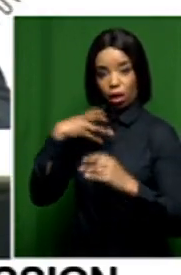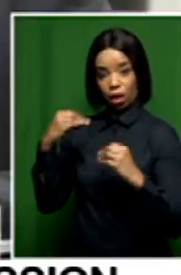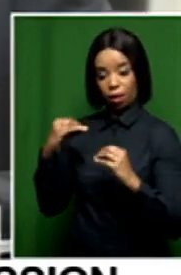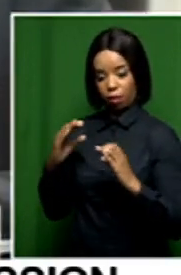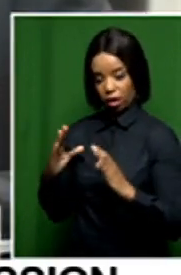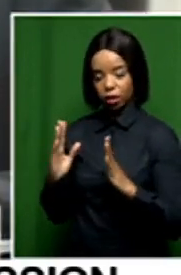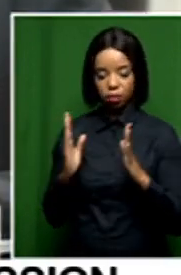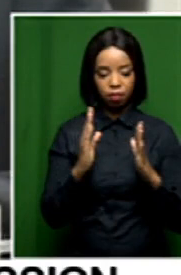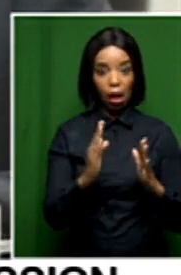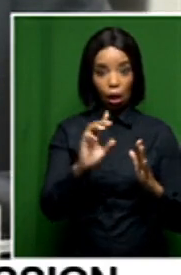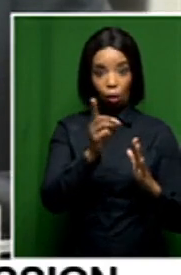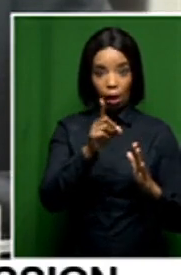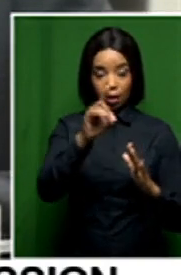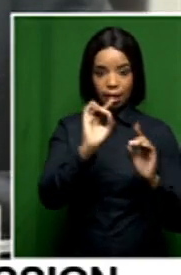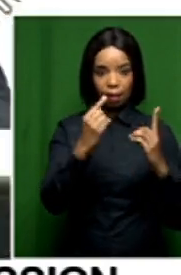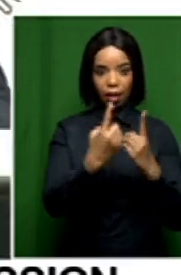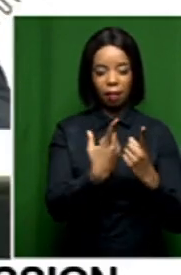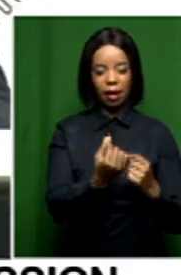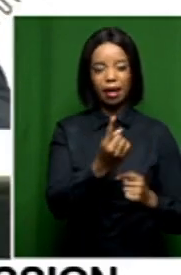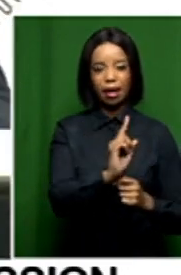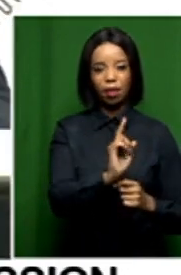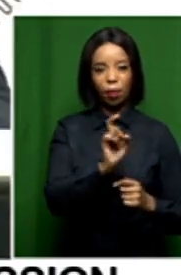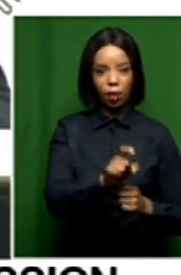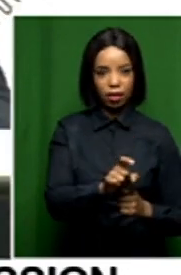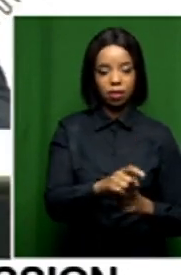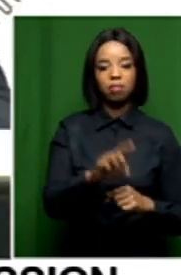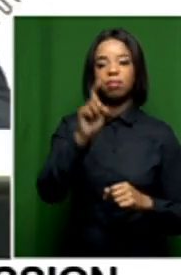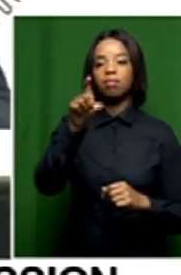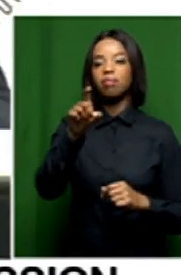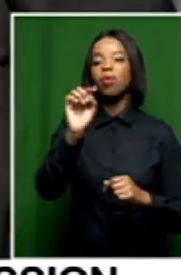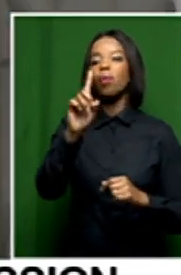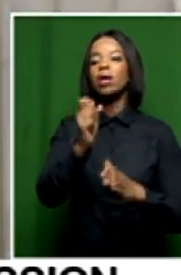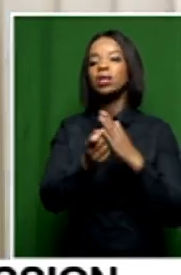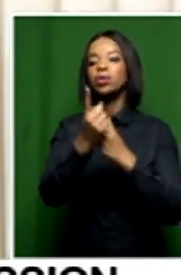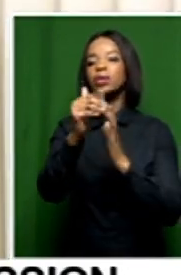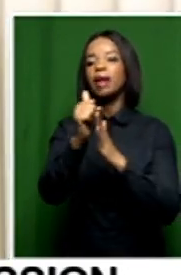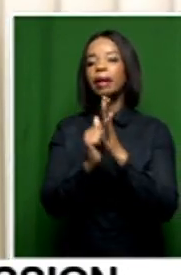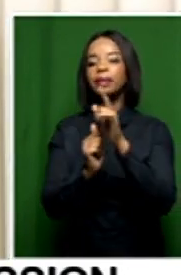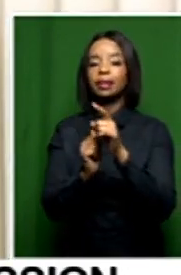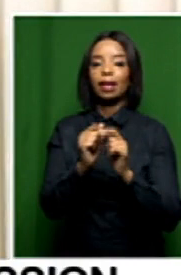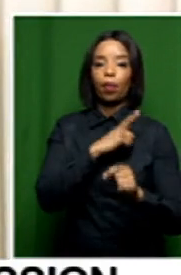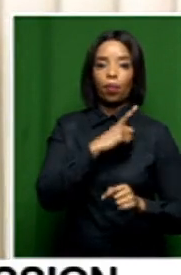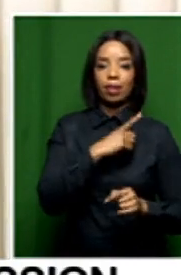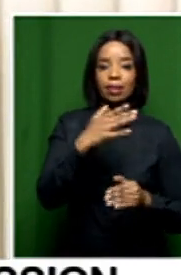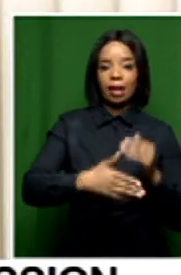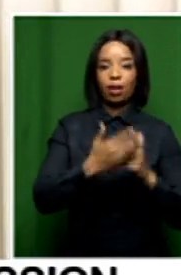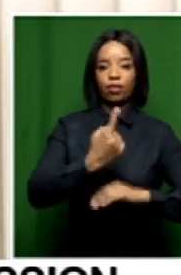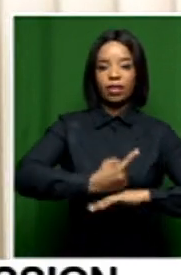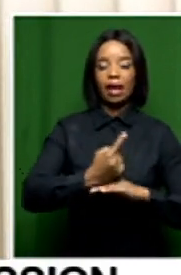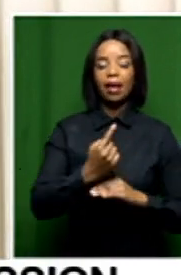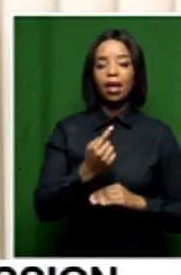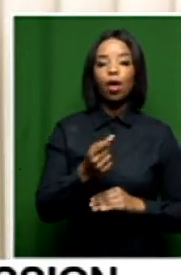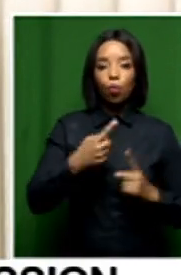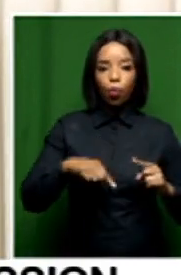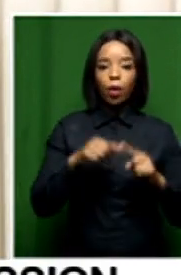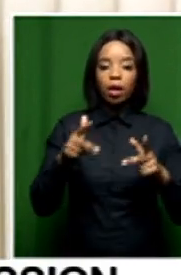it they ought to have done and what is it that the different agencies ought to have done, maybe that would have worked, because at the end of the day, we would have had tangible